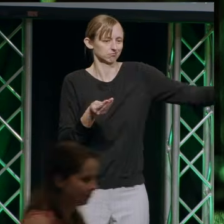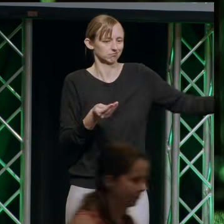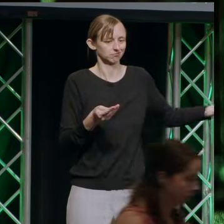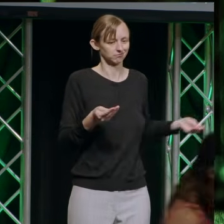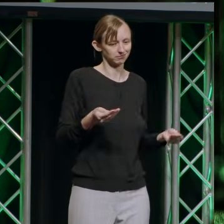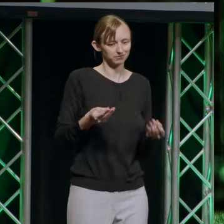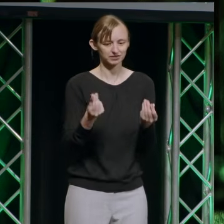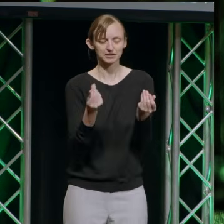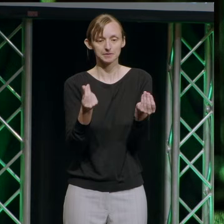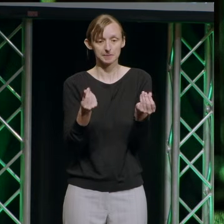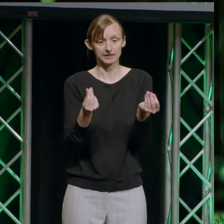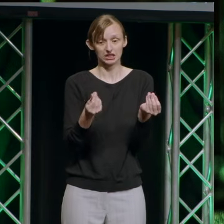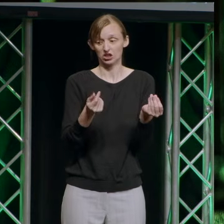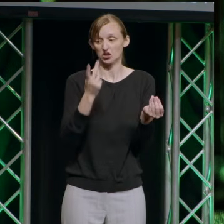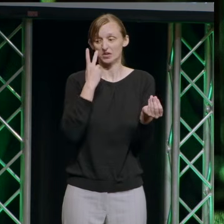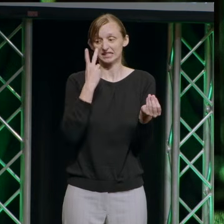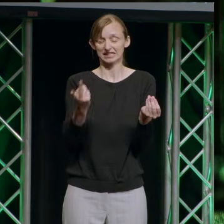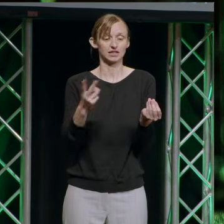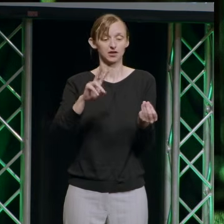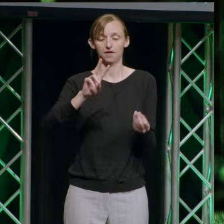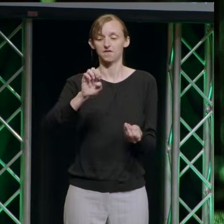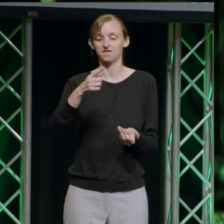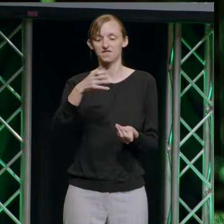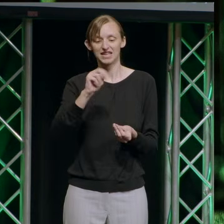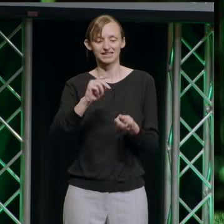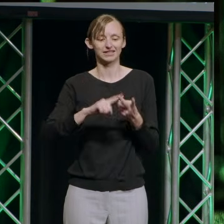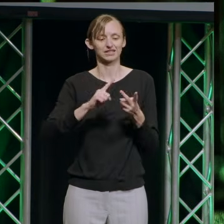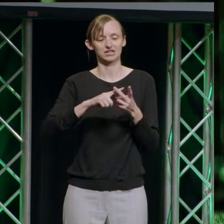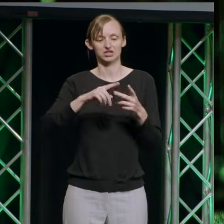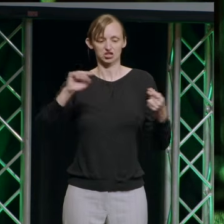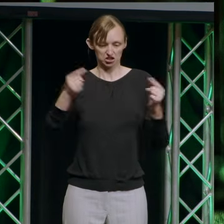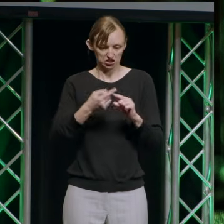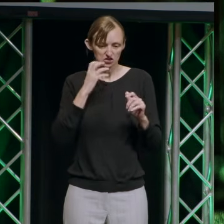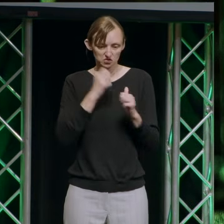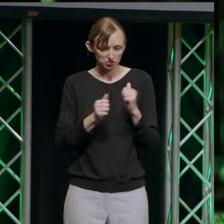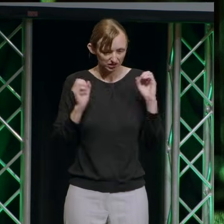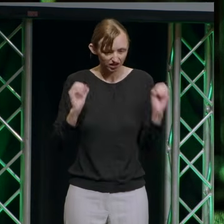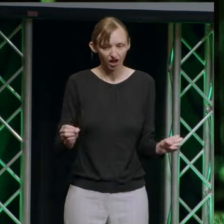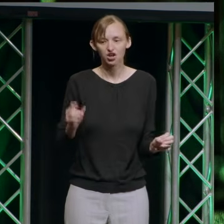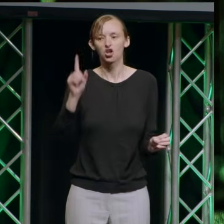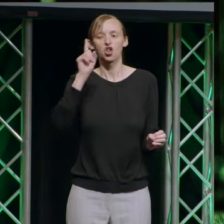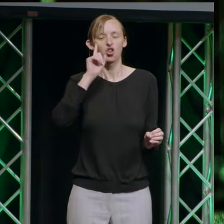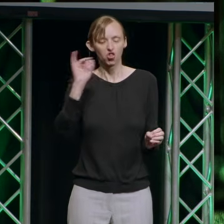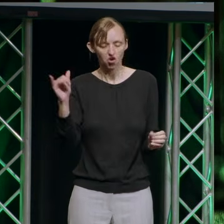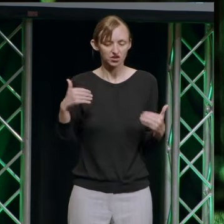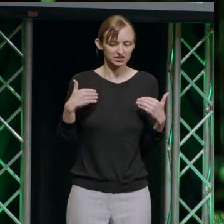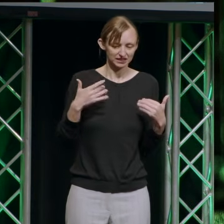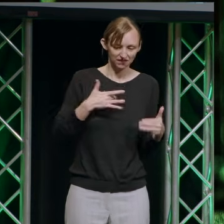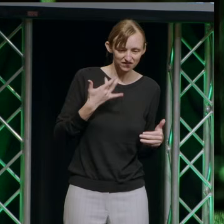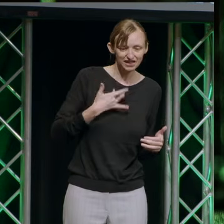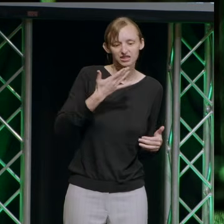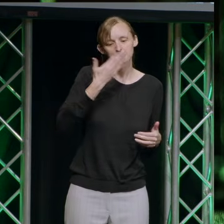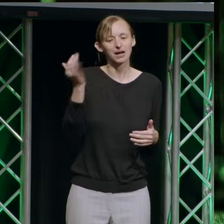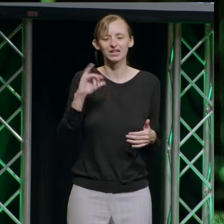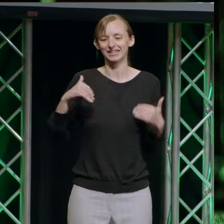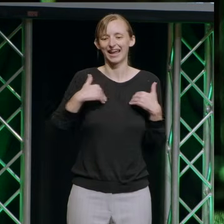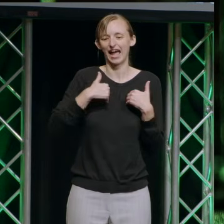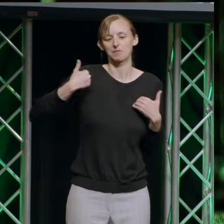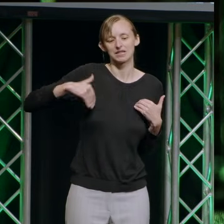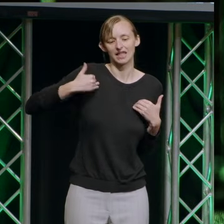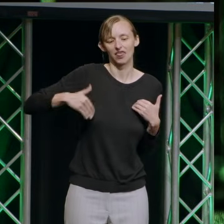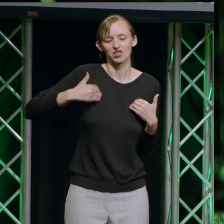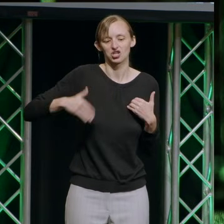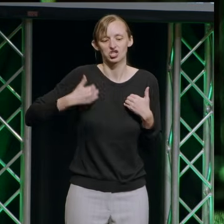see is vegan and cruelty-free, looks, feels, and smells like animal leather, upcycles waste, and